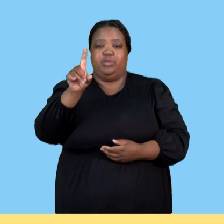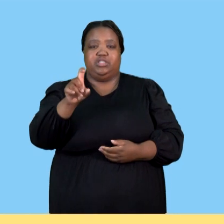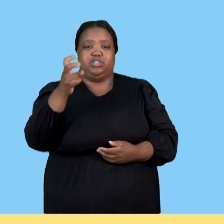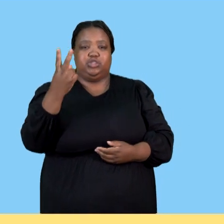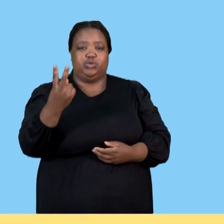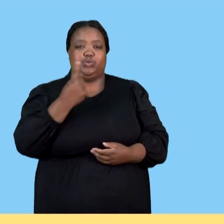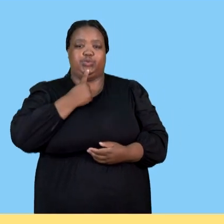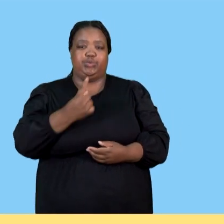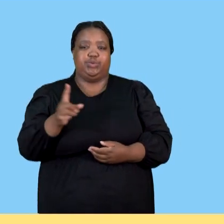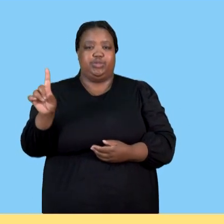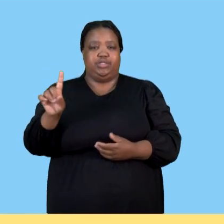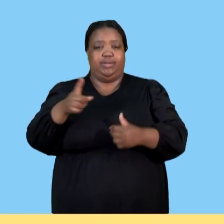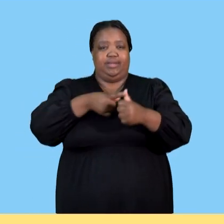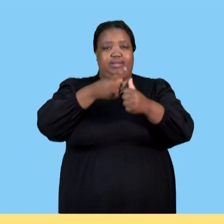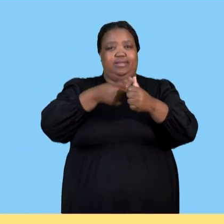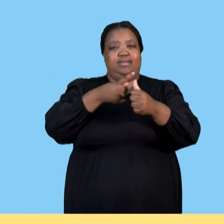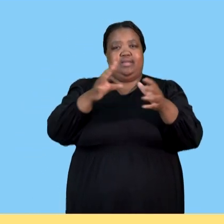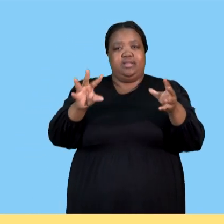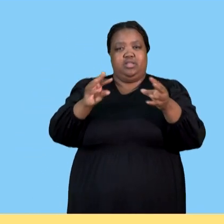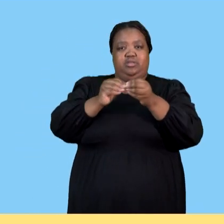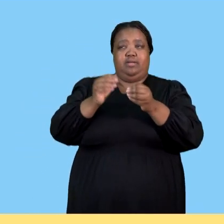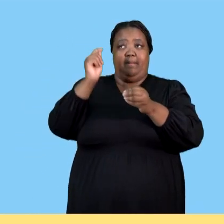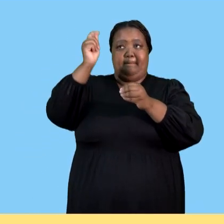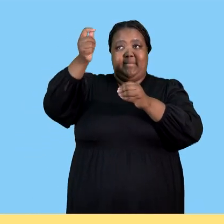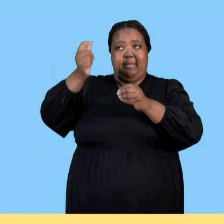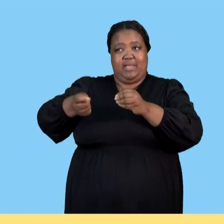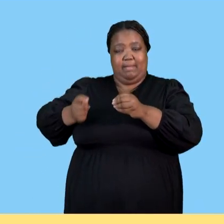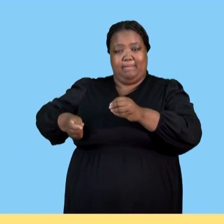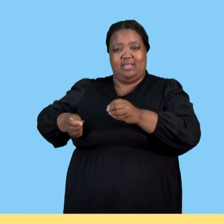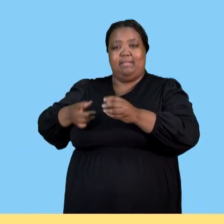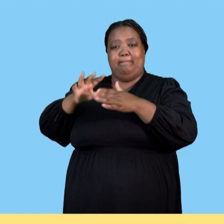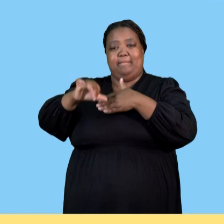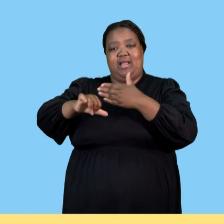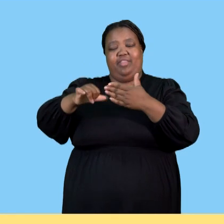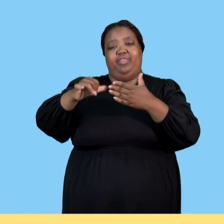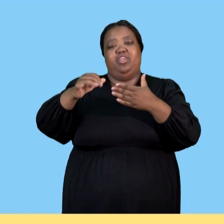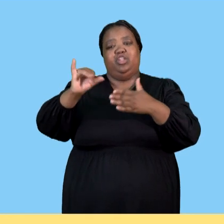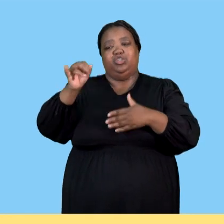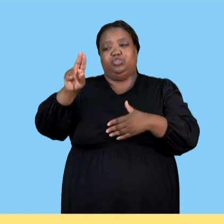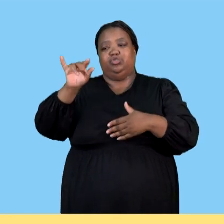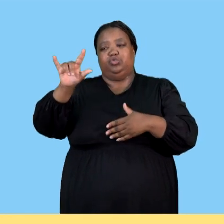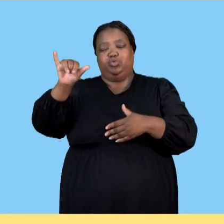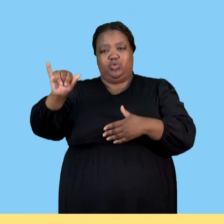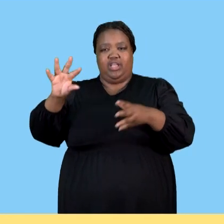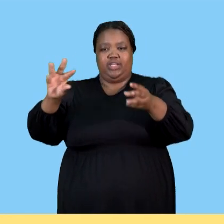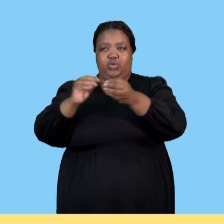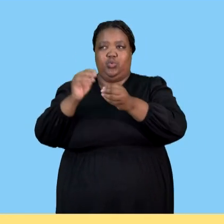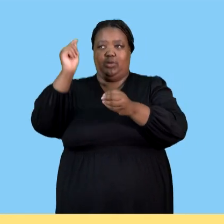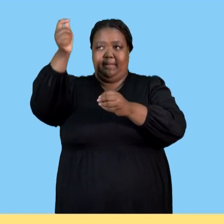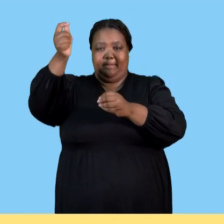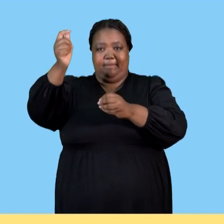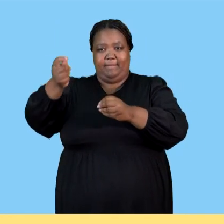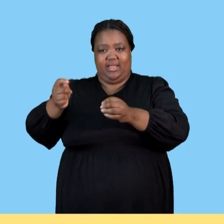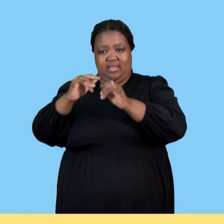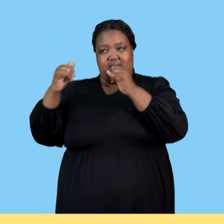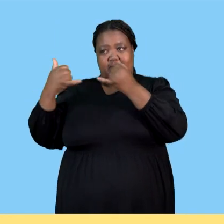Question number two says, calculate the total payments for the month of July. Total payments for the